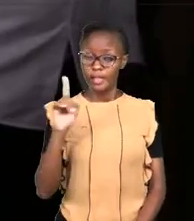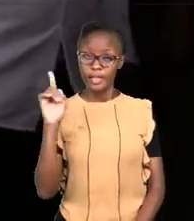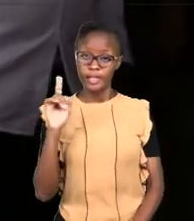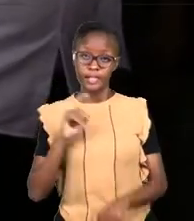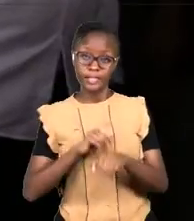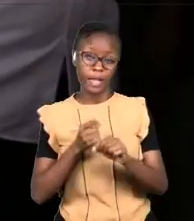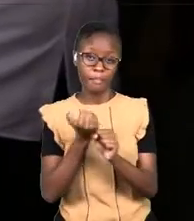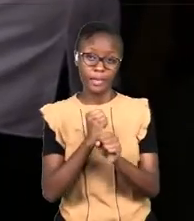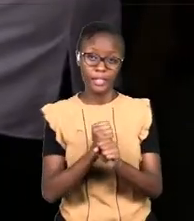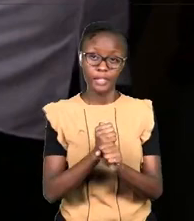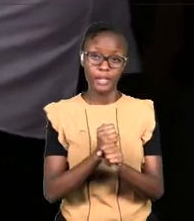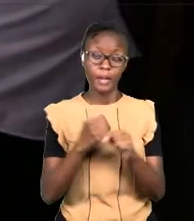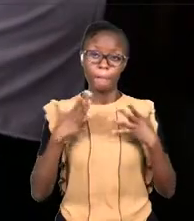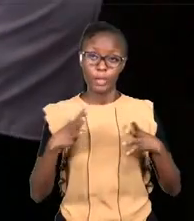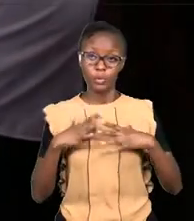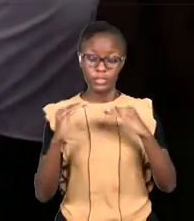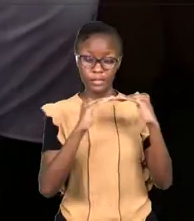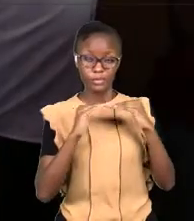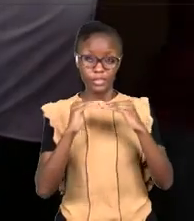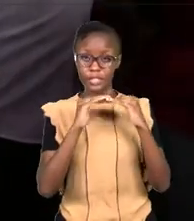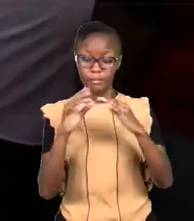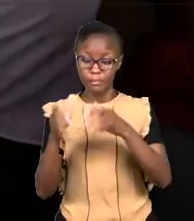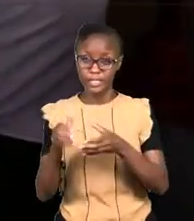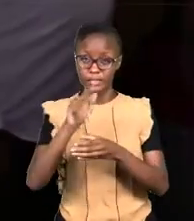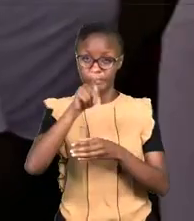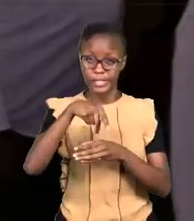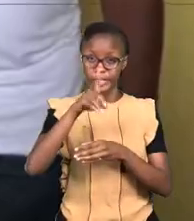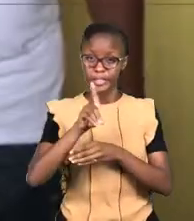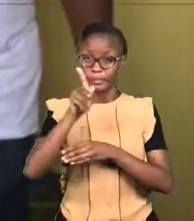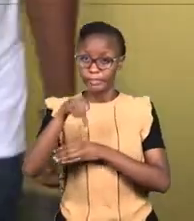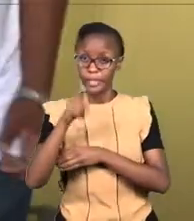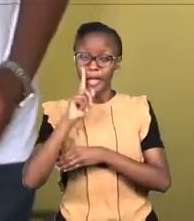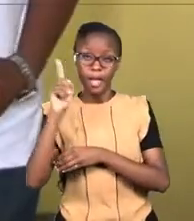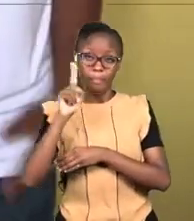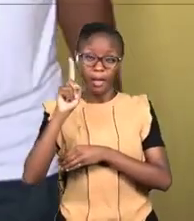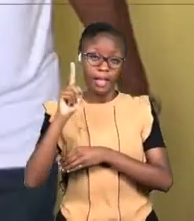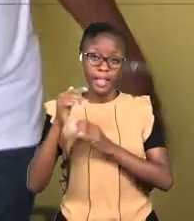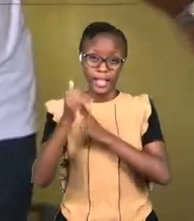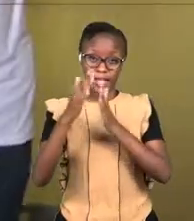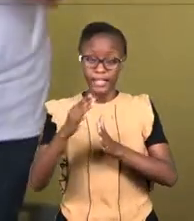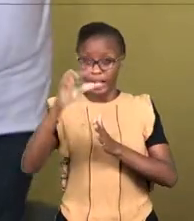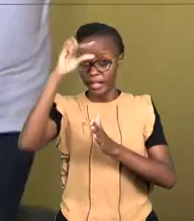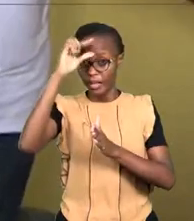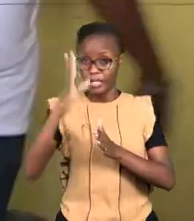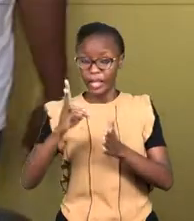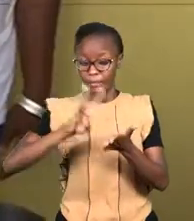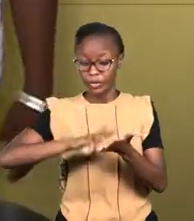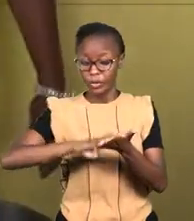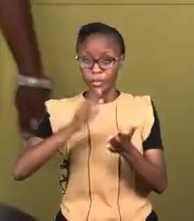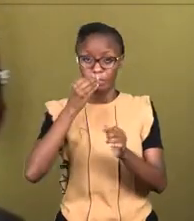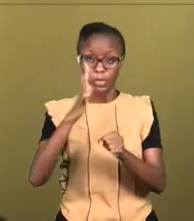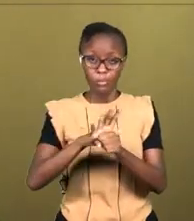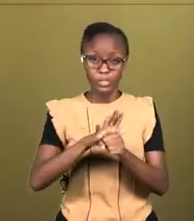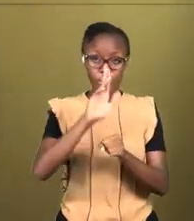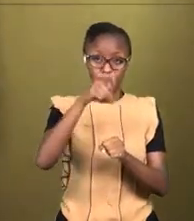Party, PDP, an alternative for Kenyans, the party leader Migori County Governor Okoth Obado has promised Kenyans that PDP is